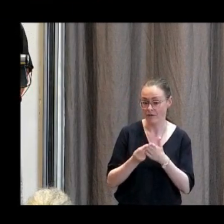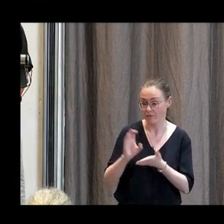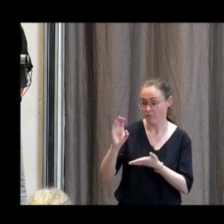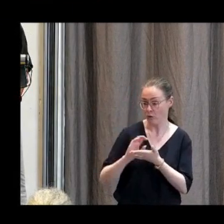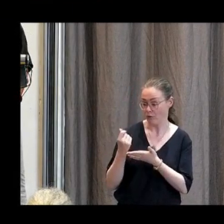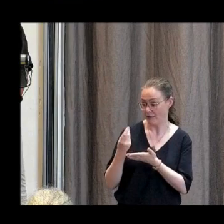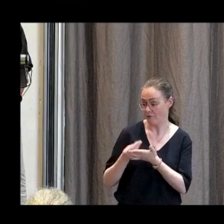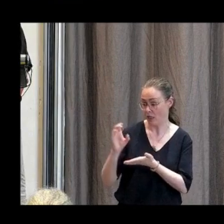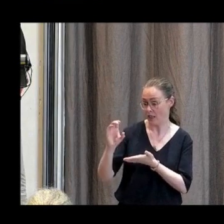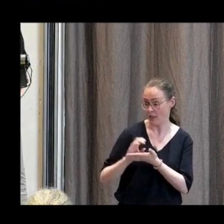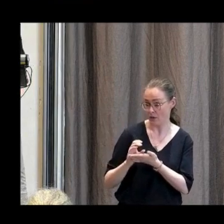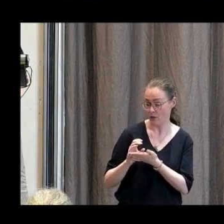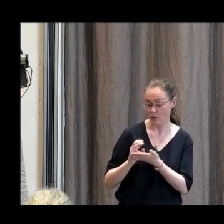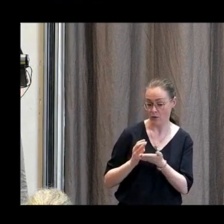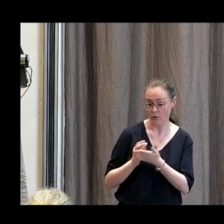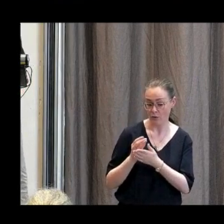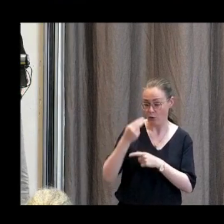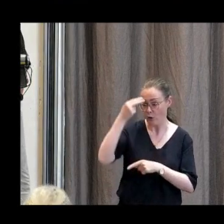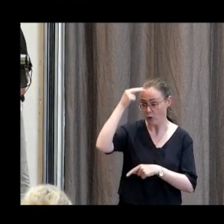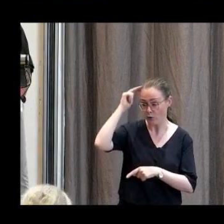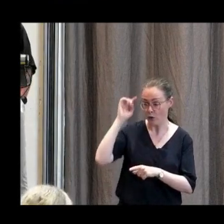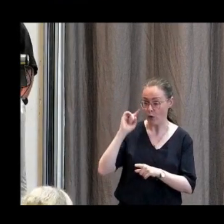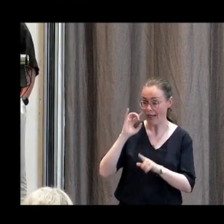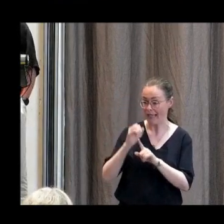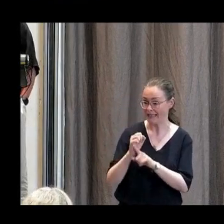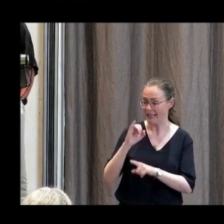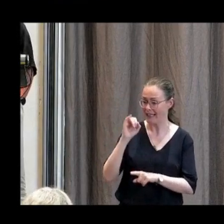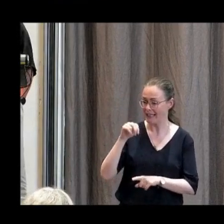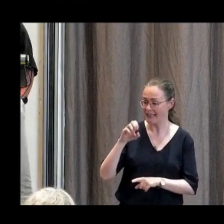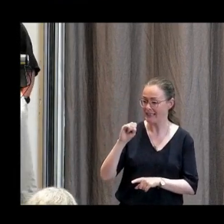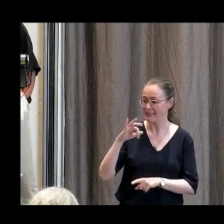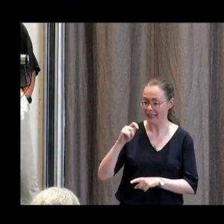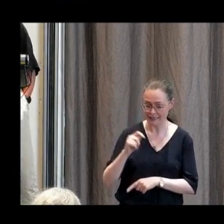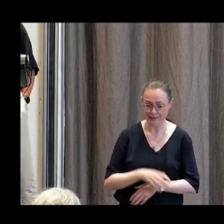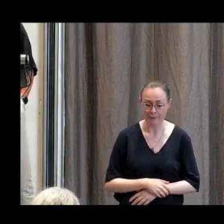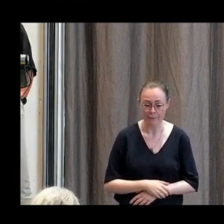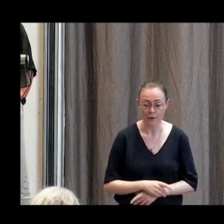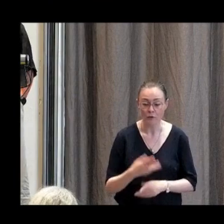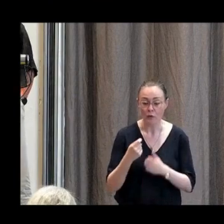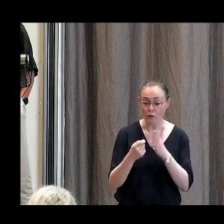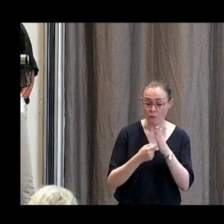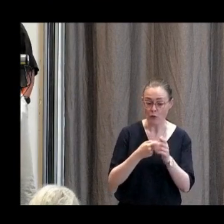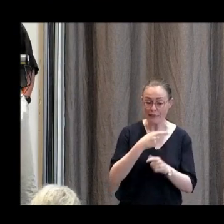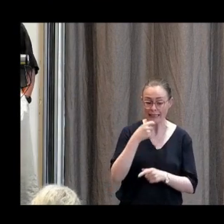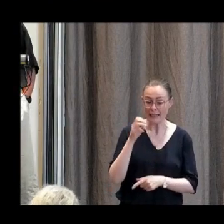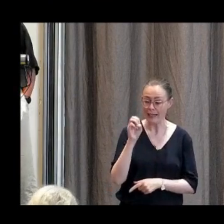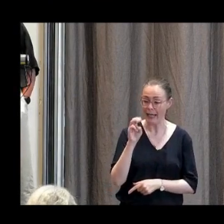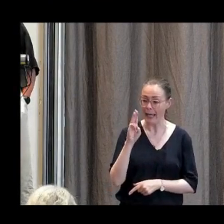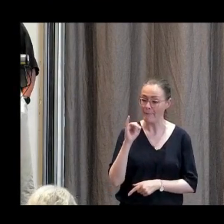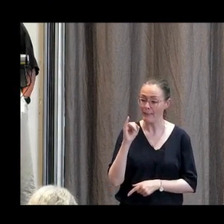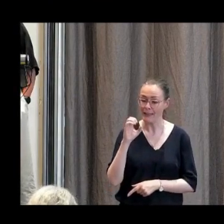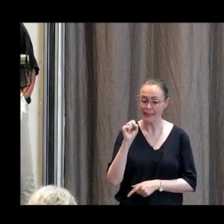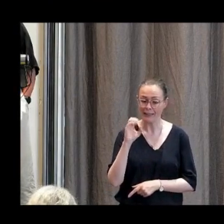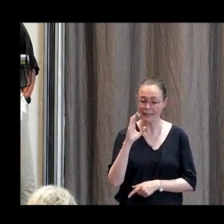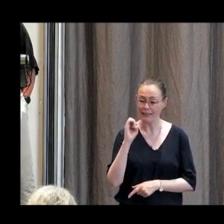recently through NeuroInsight. So the project is called EpiSent, and